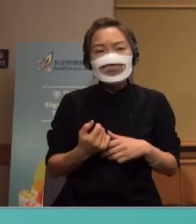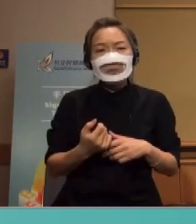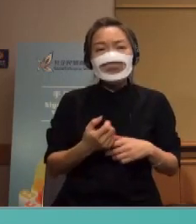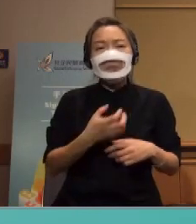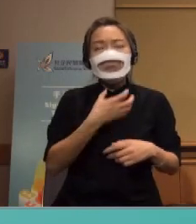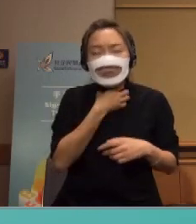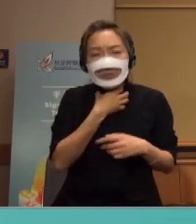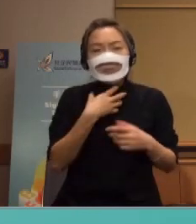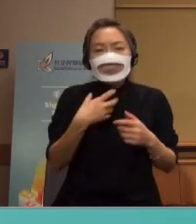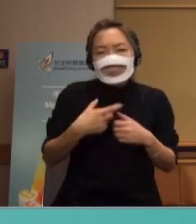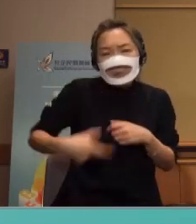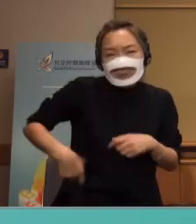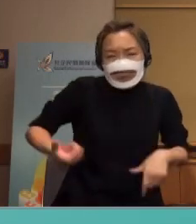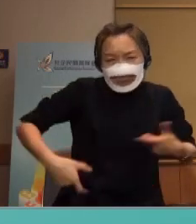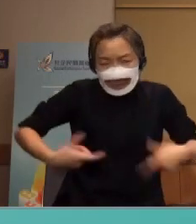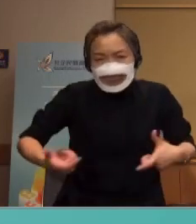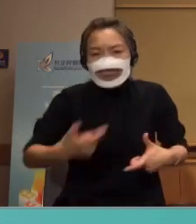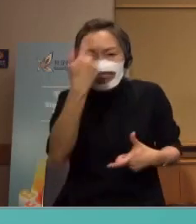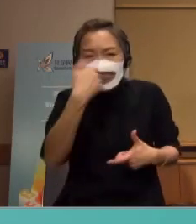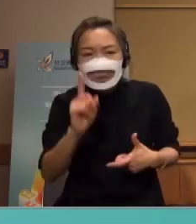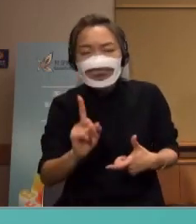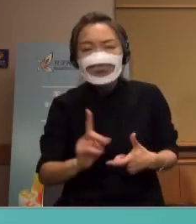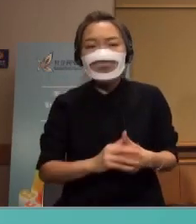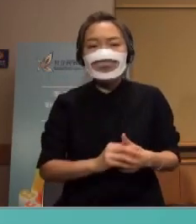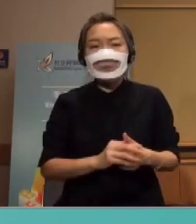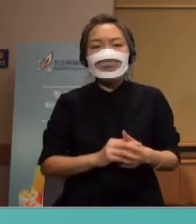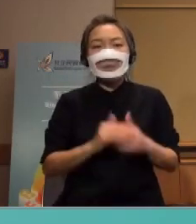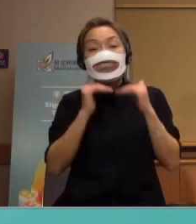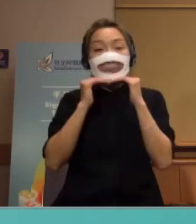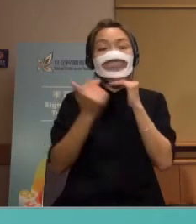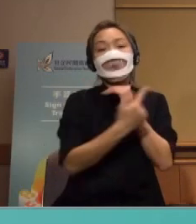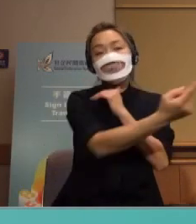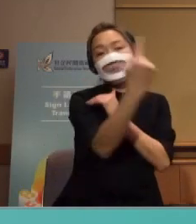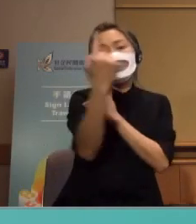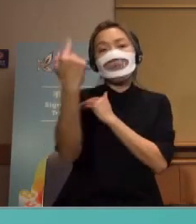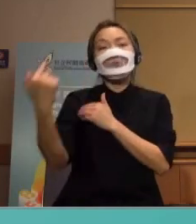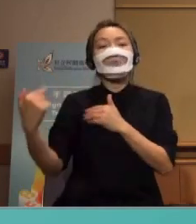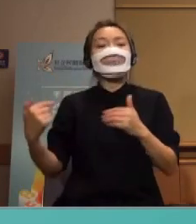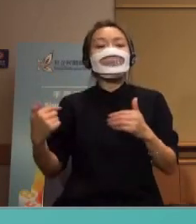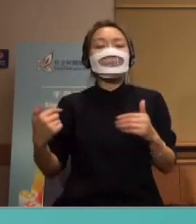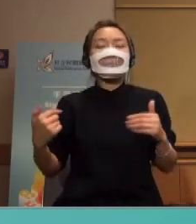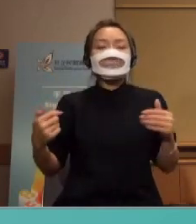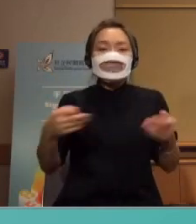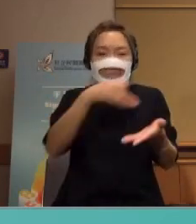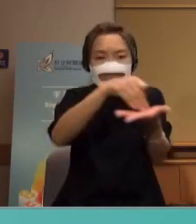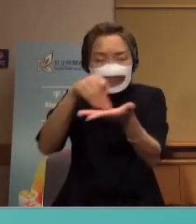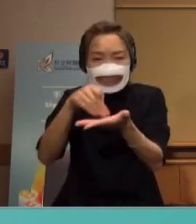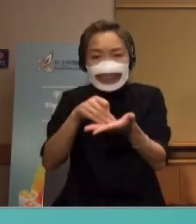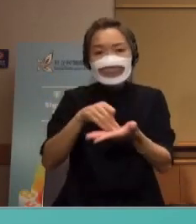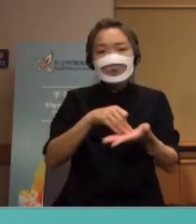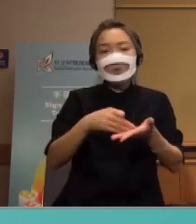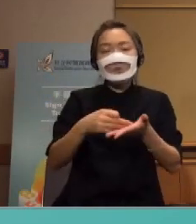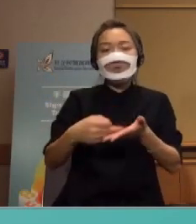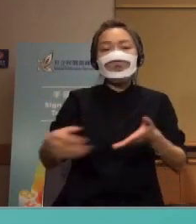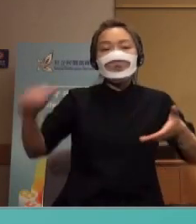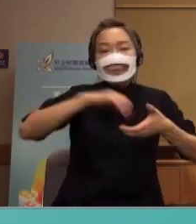to have individuals participate. And here it goes back to what is the utility of being able to buy a green metaverse piece of land? The